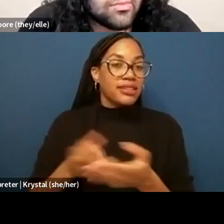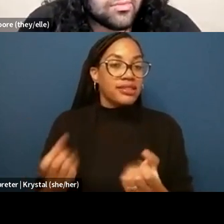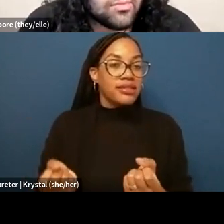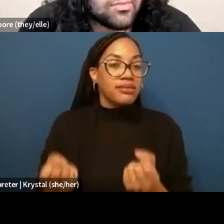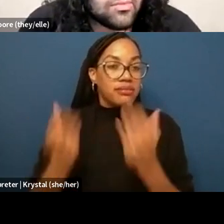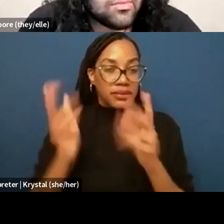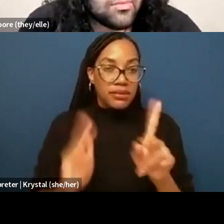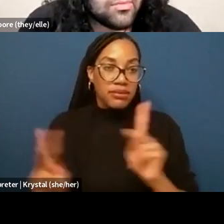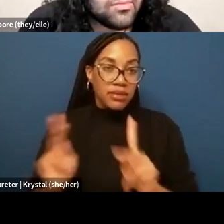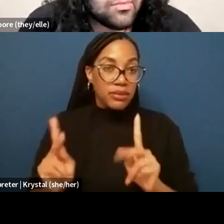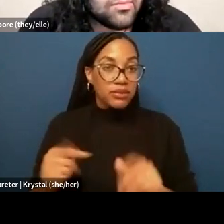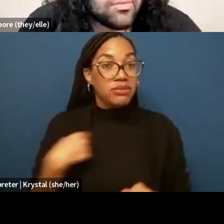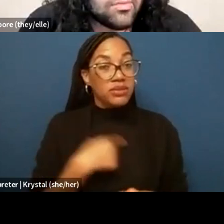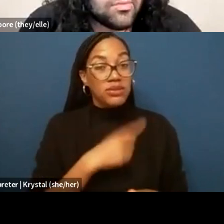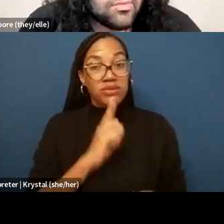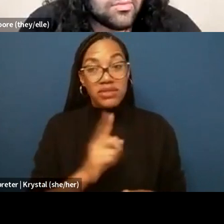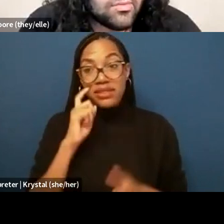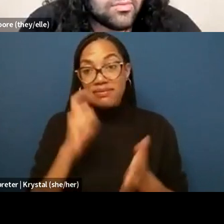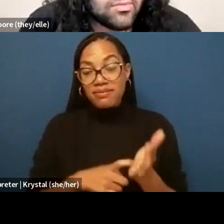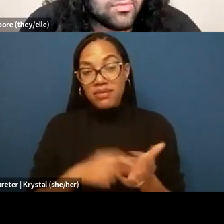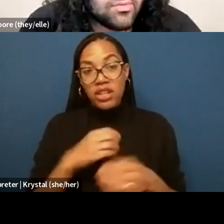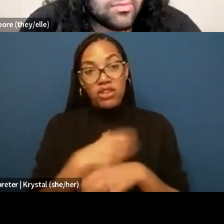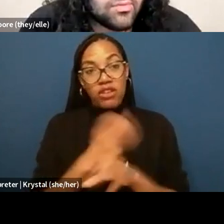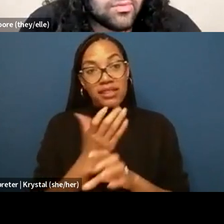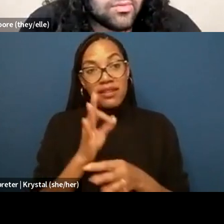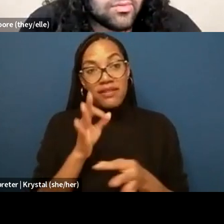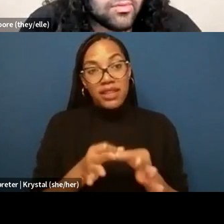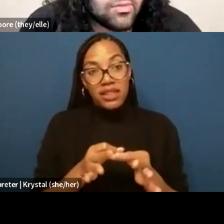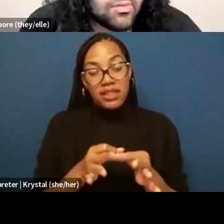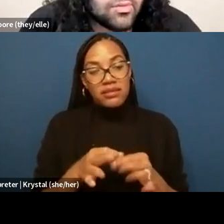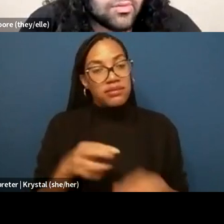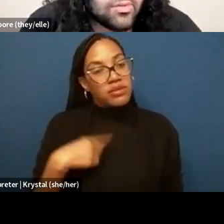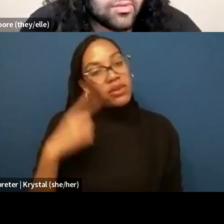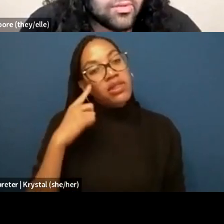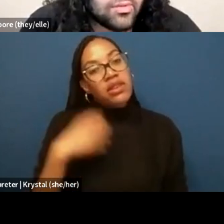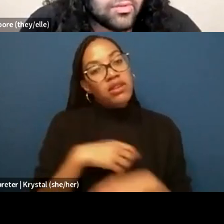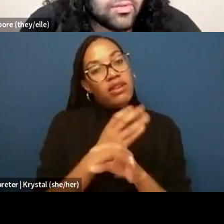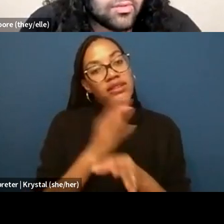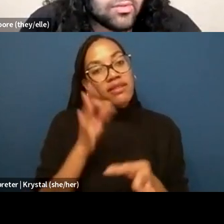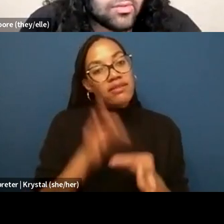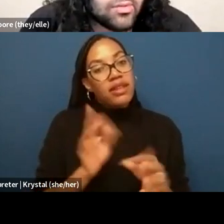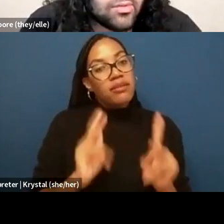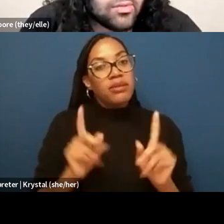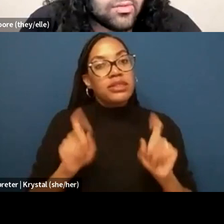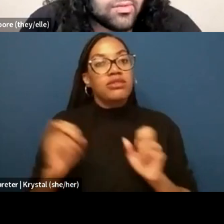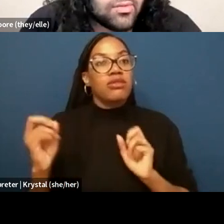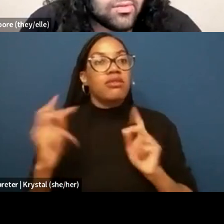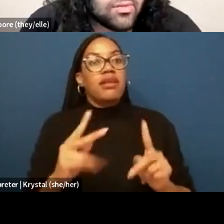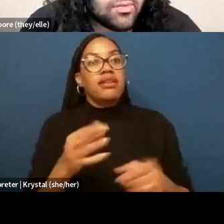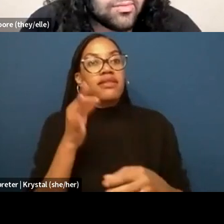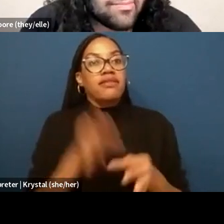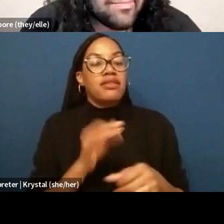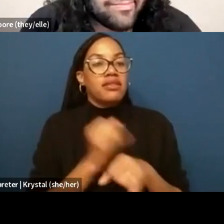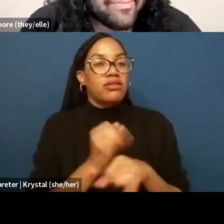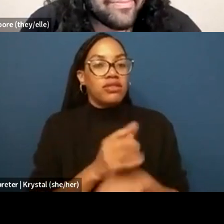we're really in a crisis of faith. I see it. I don't believe we're in a crisis of faith if folks need to be returning back to the faith